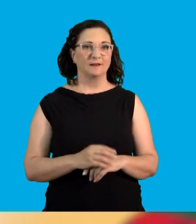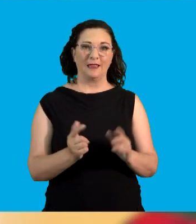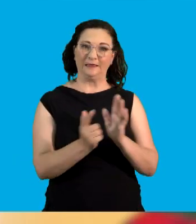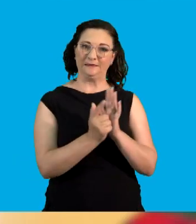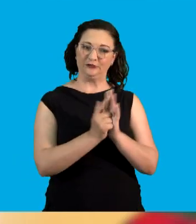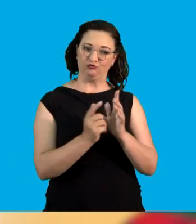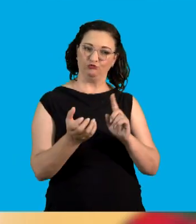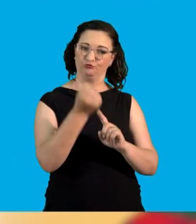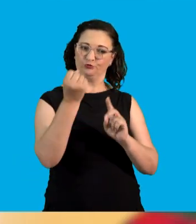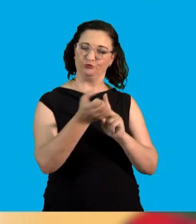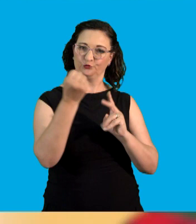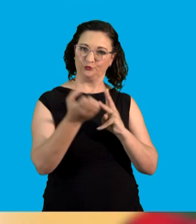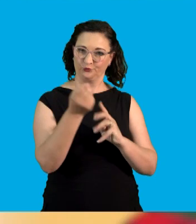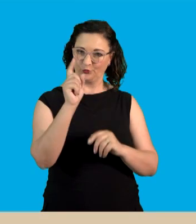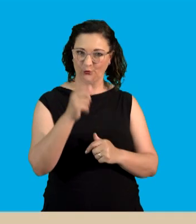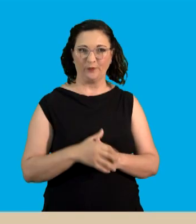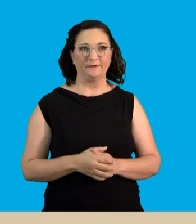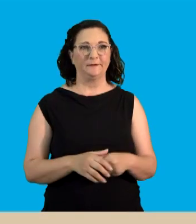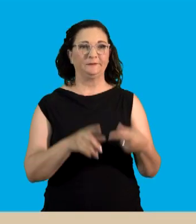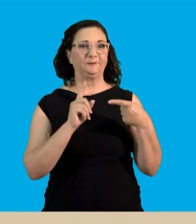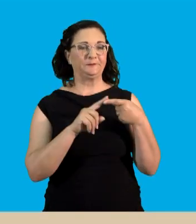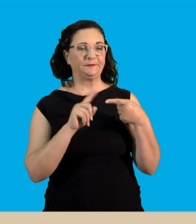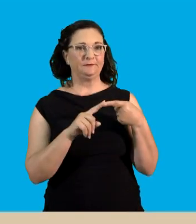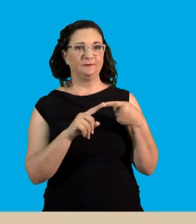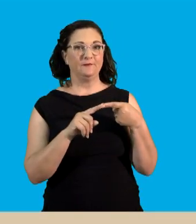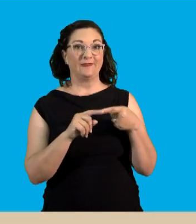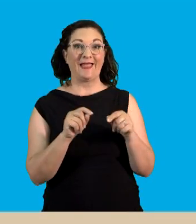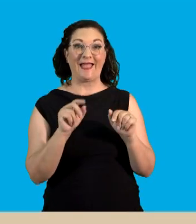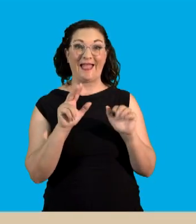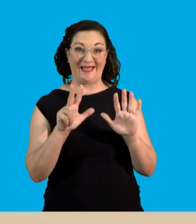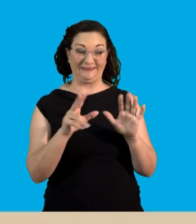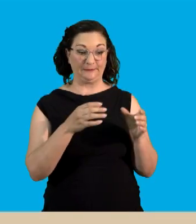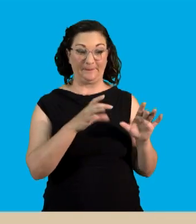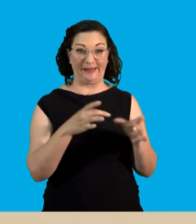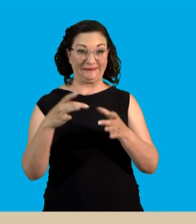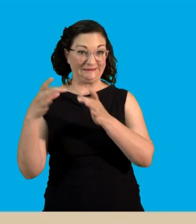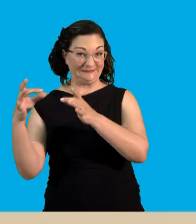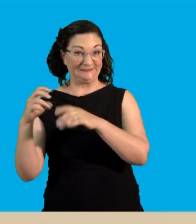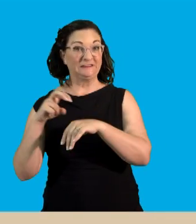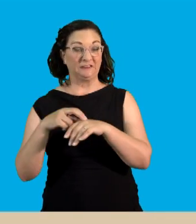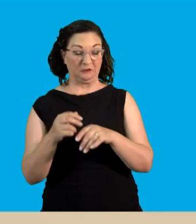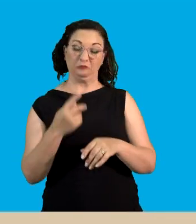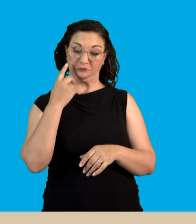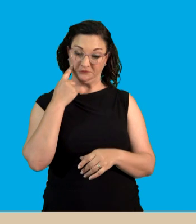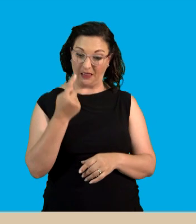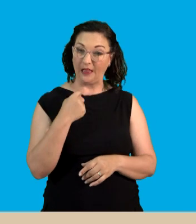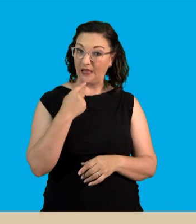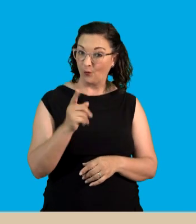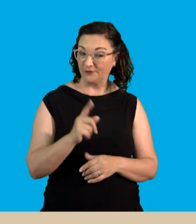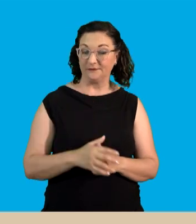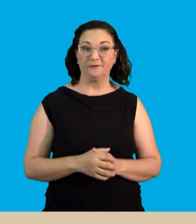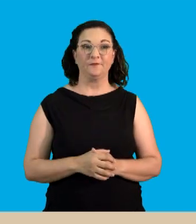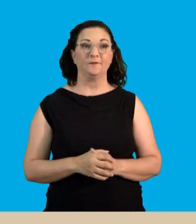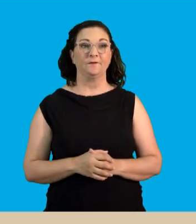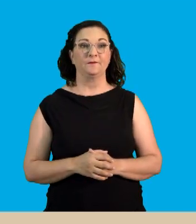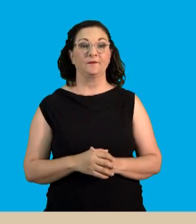lesson objectives. You need to be able to identify the 8 planets in our solar system.